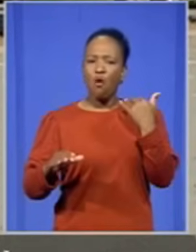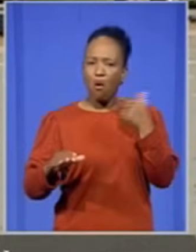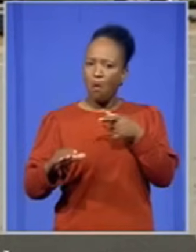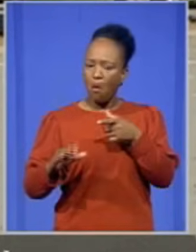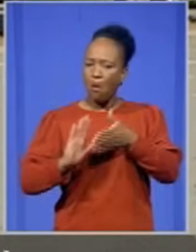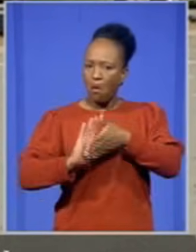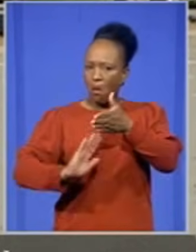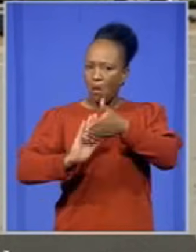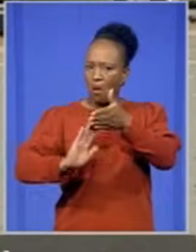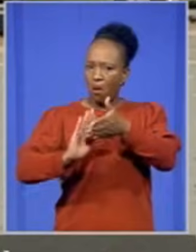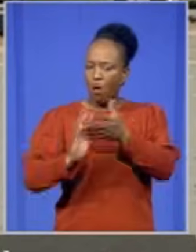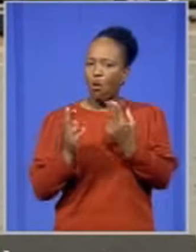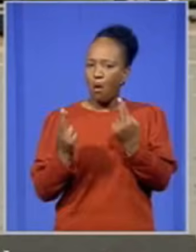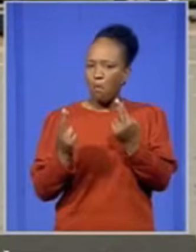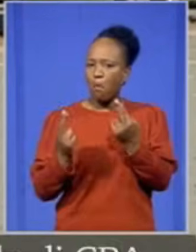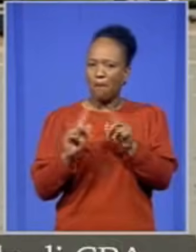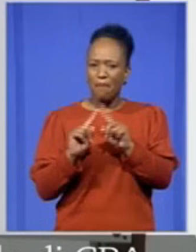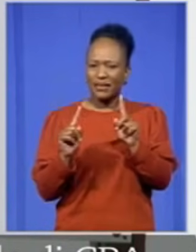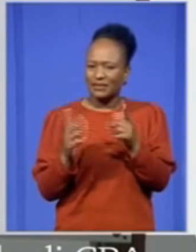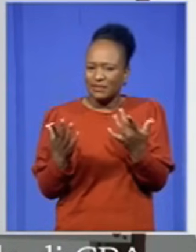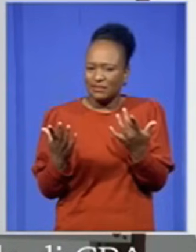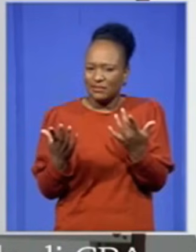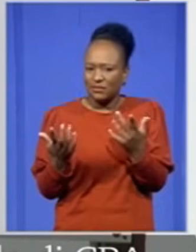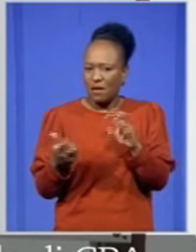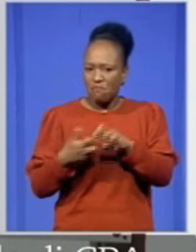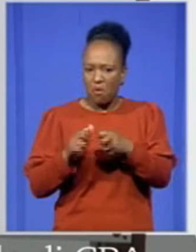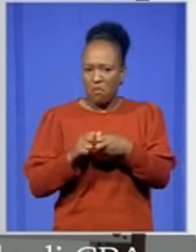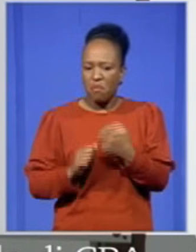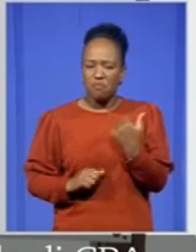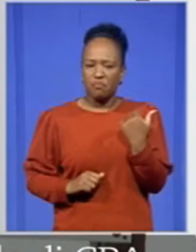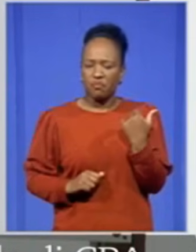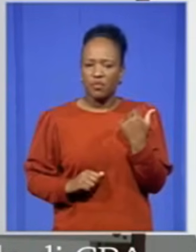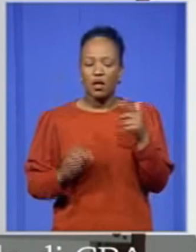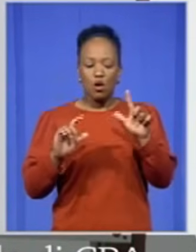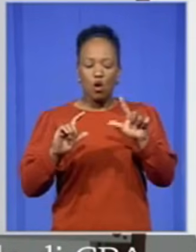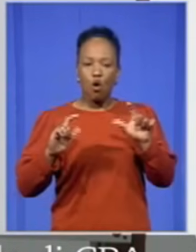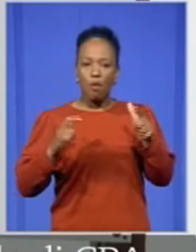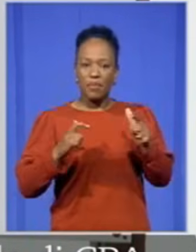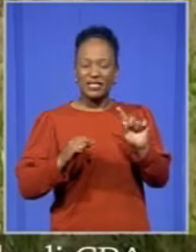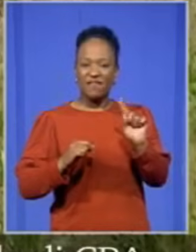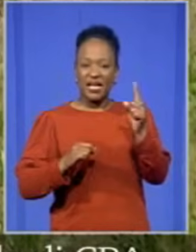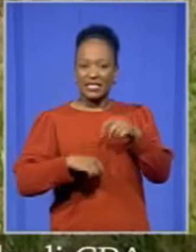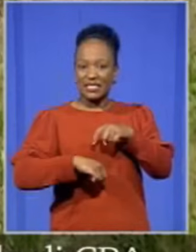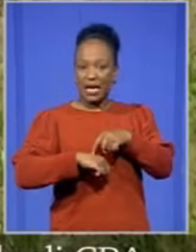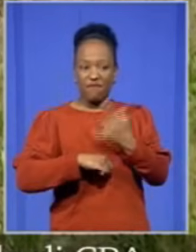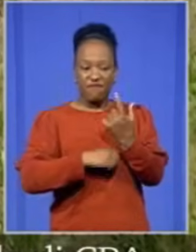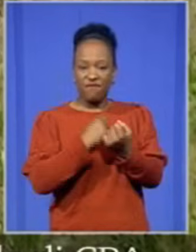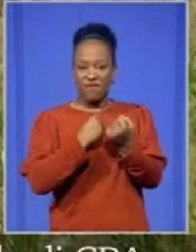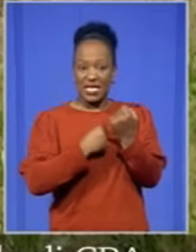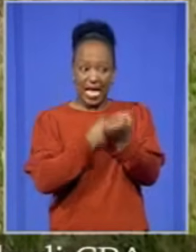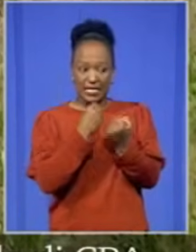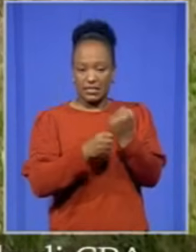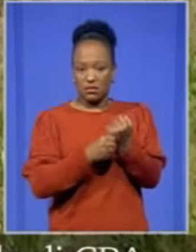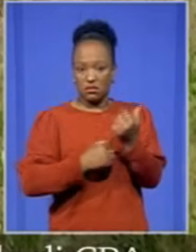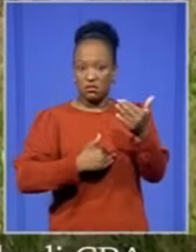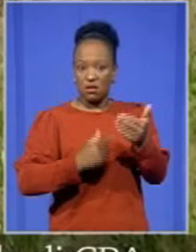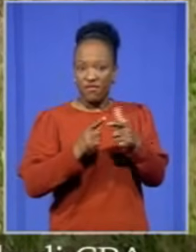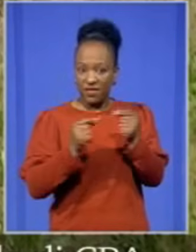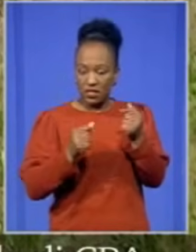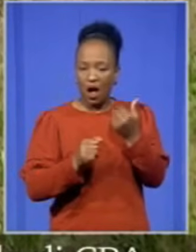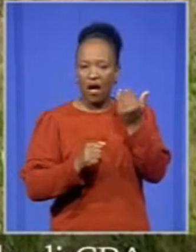nna an exemplary to other CPA. Mare mathata a simolotse fela ga time ya komiti ya ntlha e sena go fela. Lefapha le a dumela gore le ntse